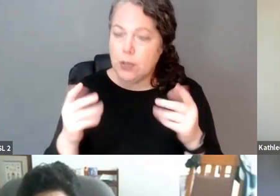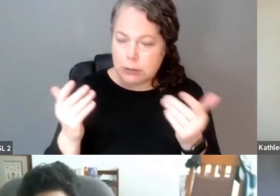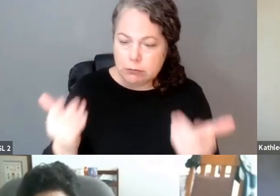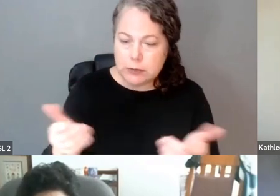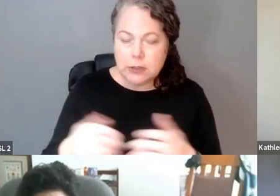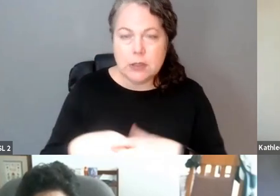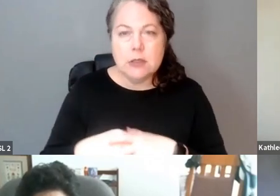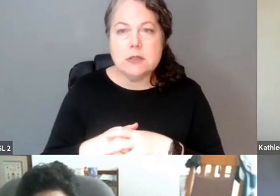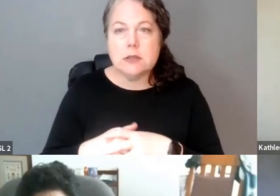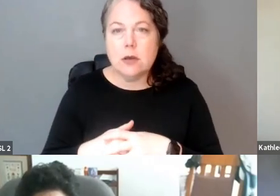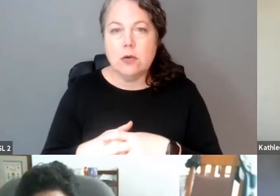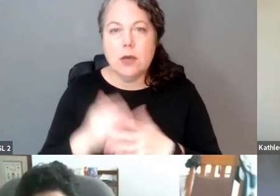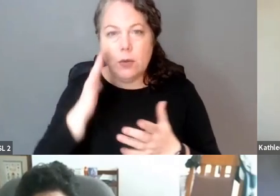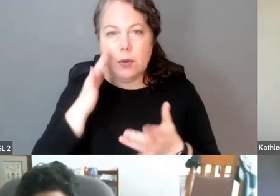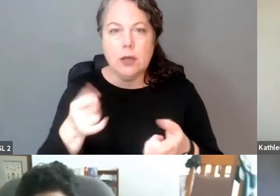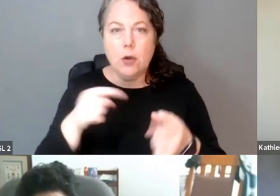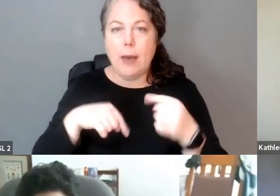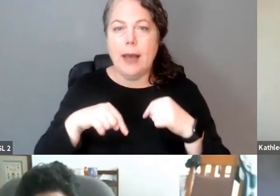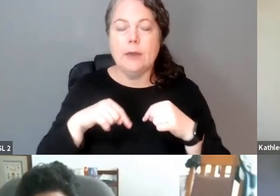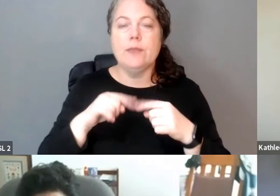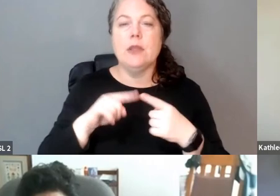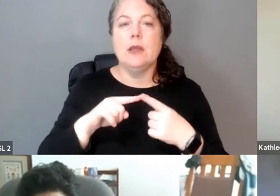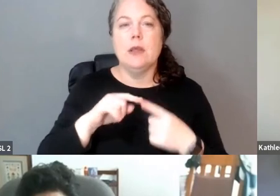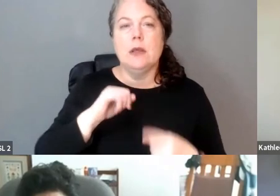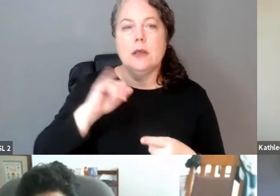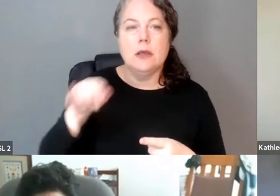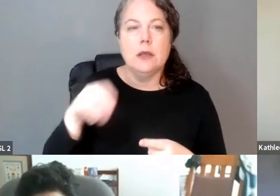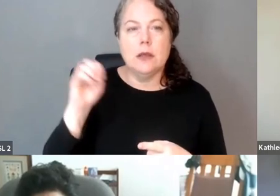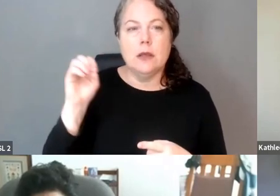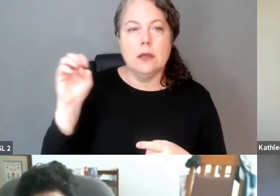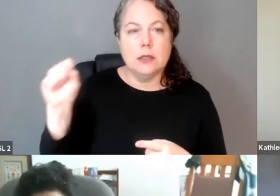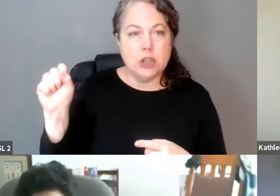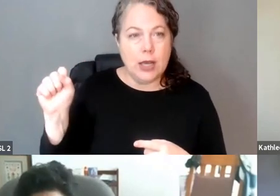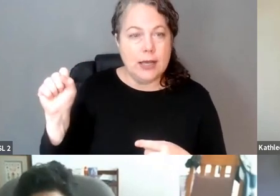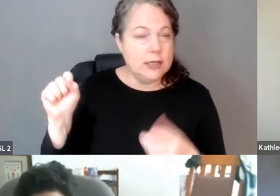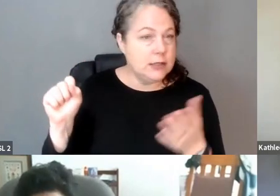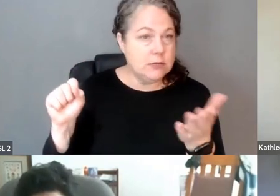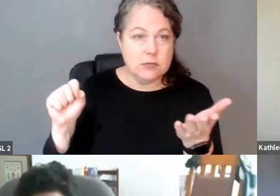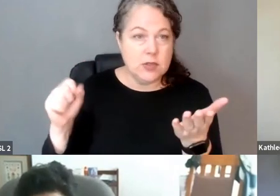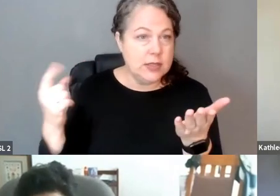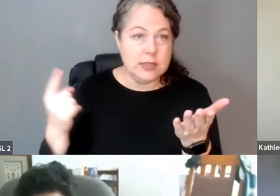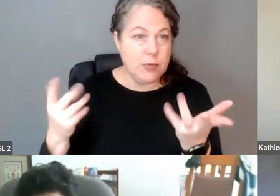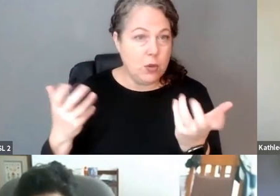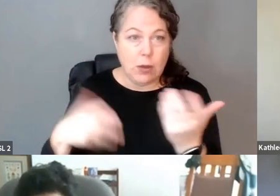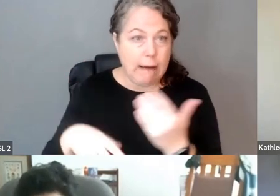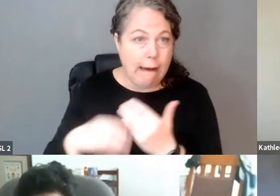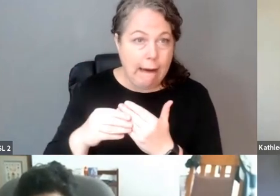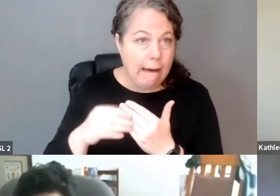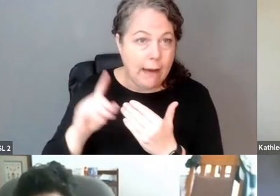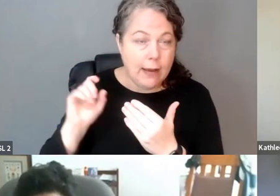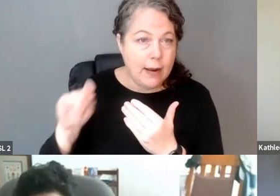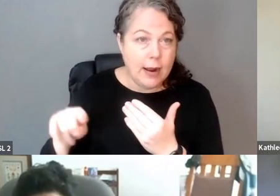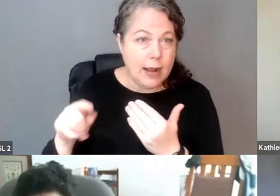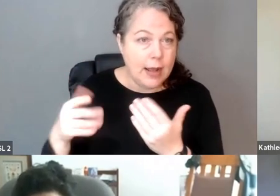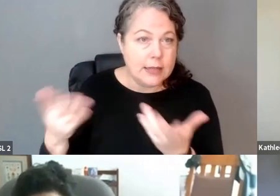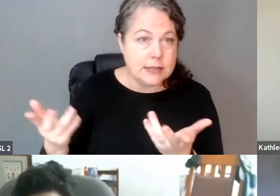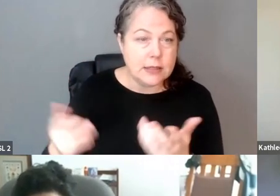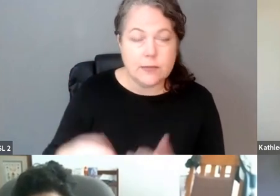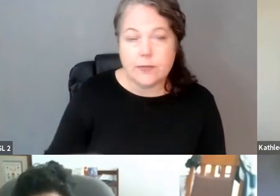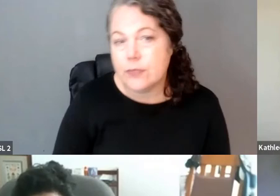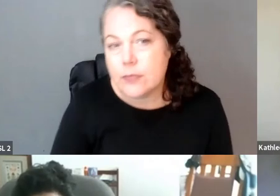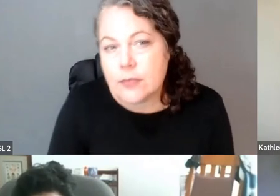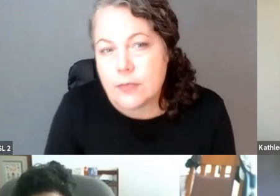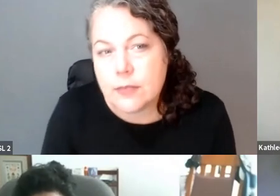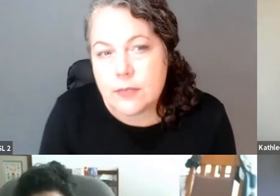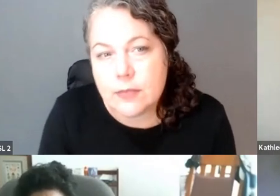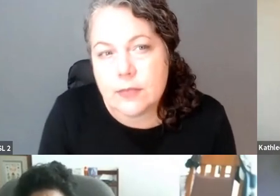So I'm just going to go back around. So, Jess, is there anything that you wanted to add or ask? So a couple